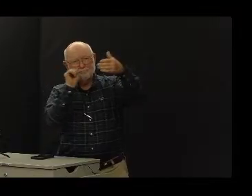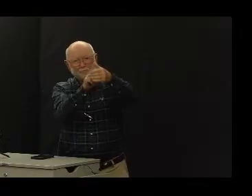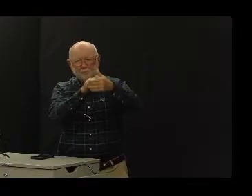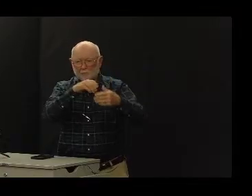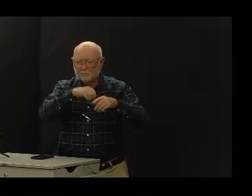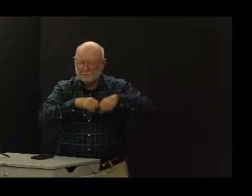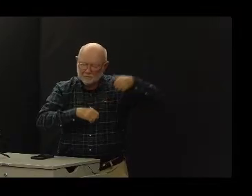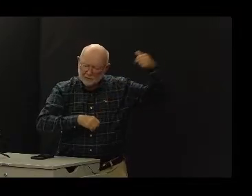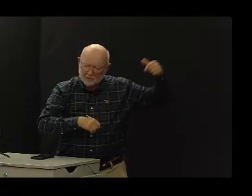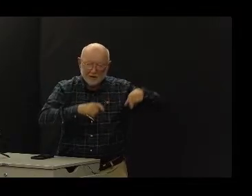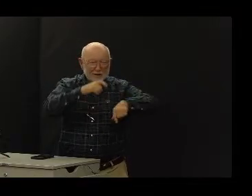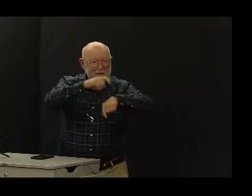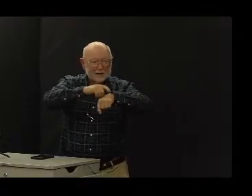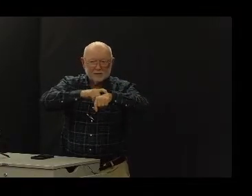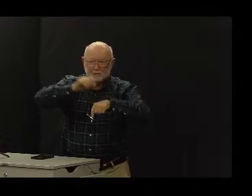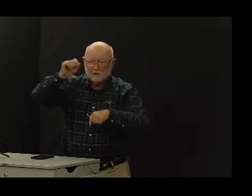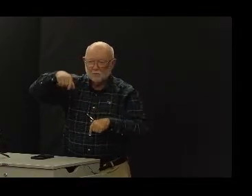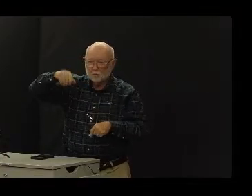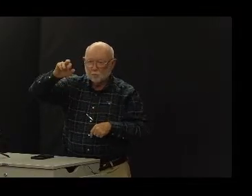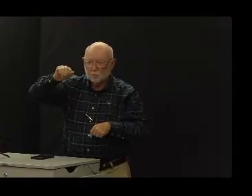movie star on the rise.